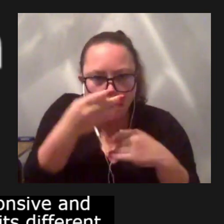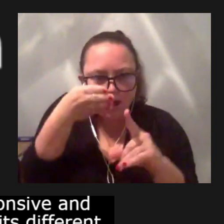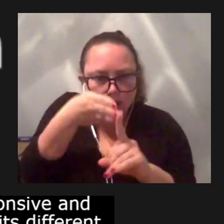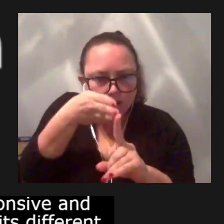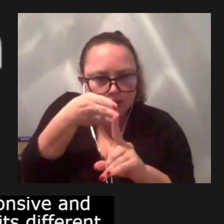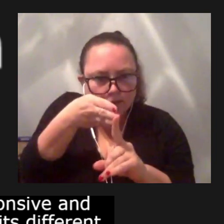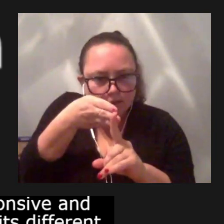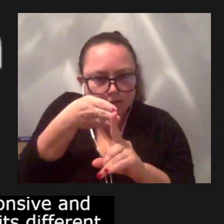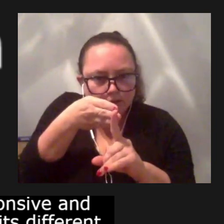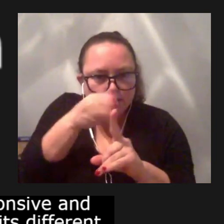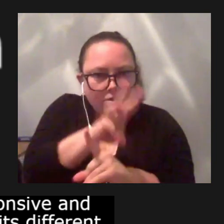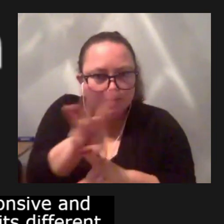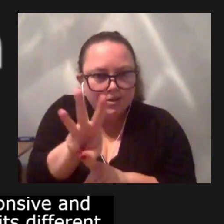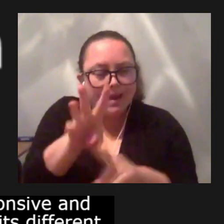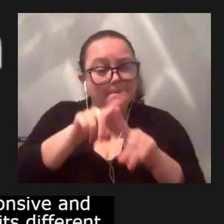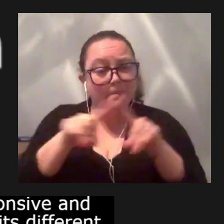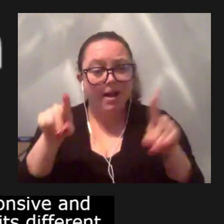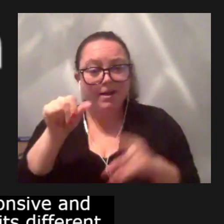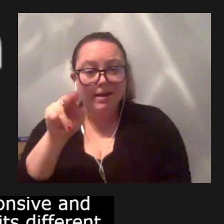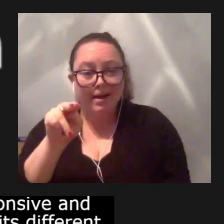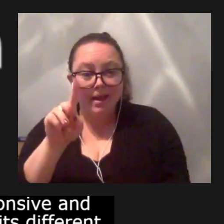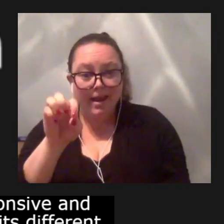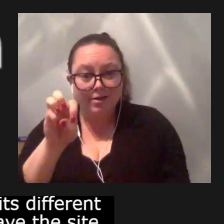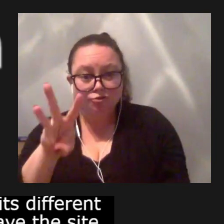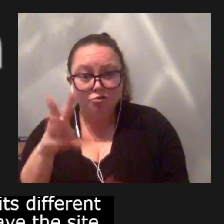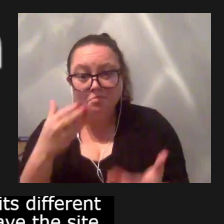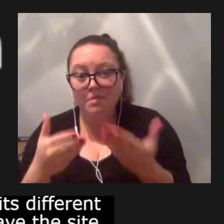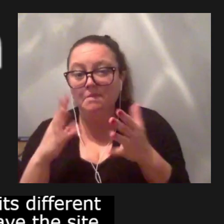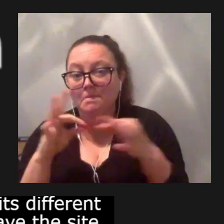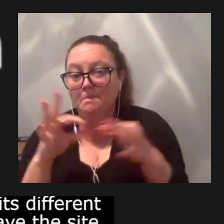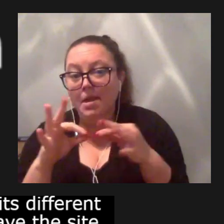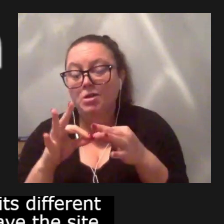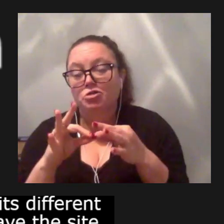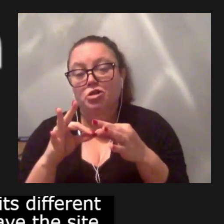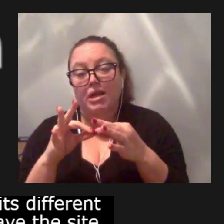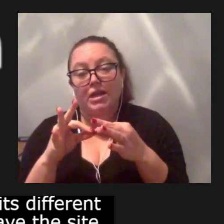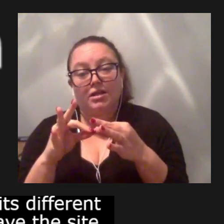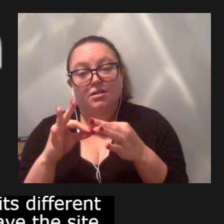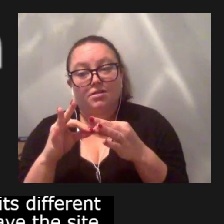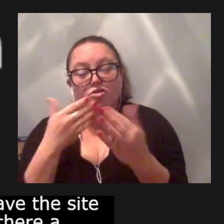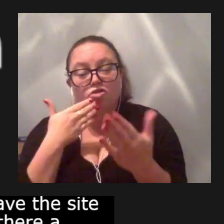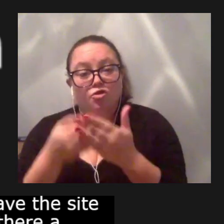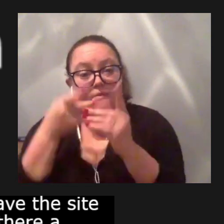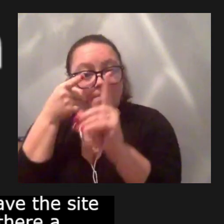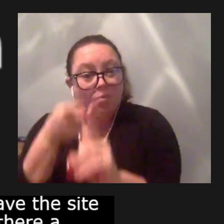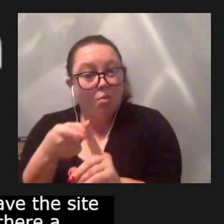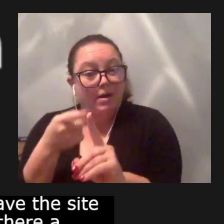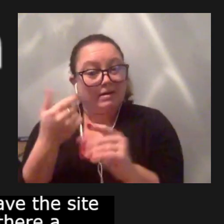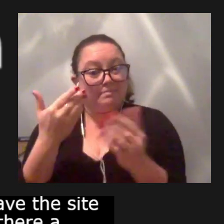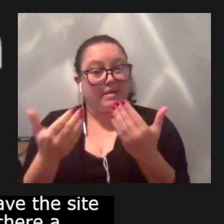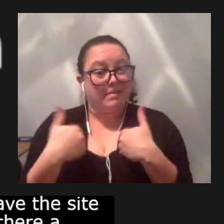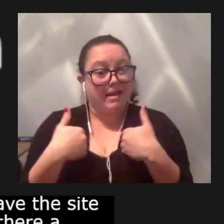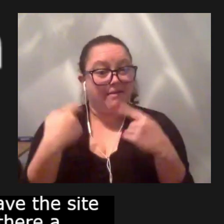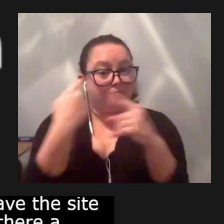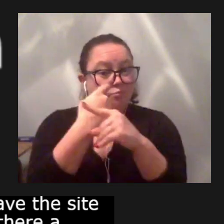Andrew may have hit on an issue, which is, is there a proper recognition so that the formatting can be done? Is